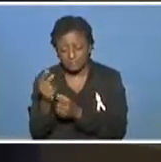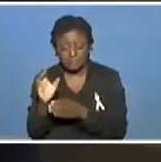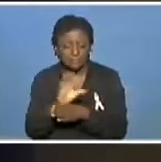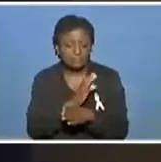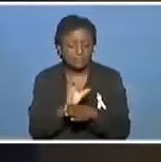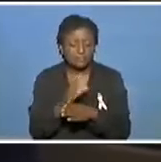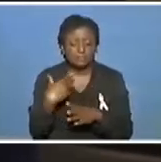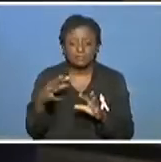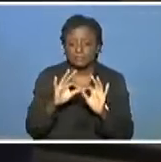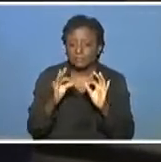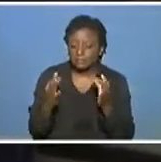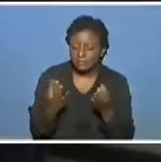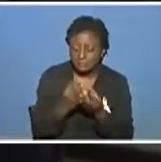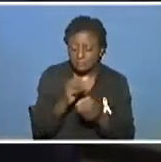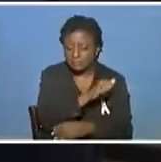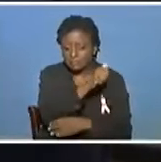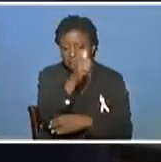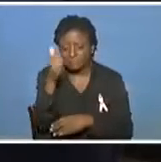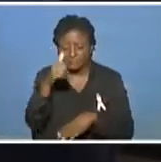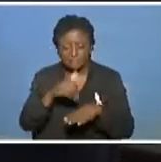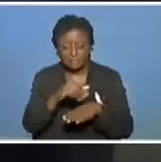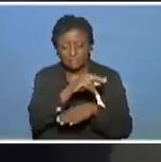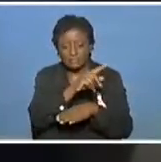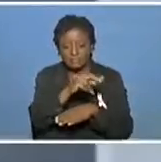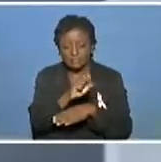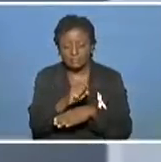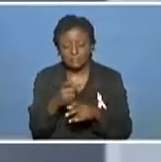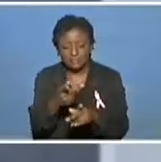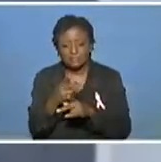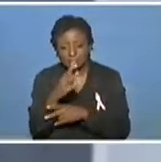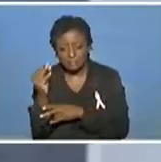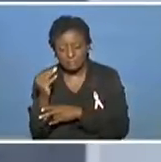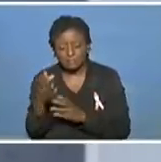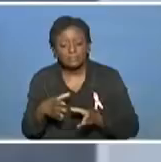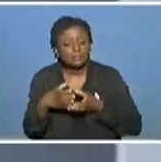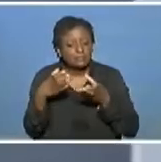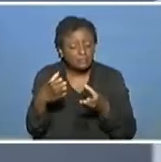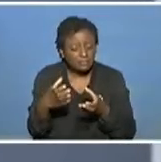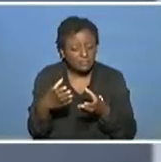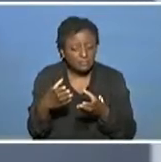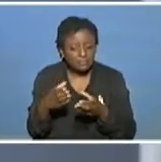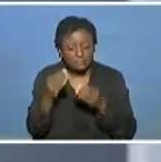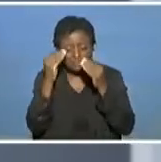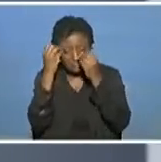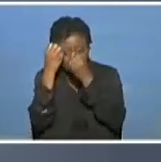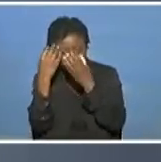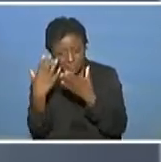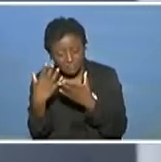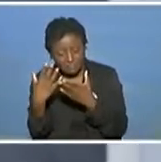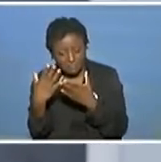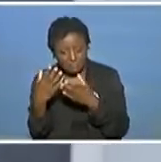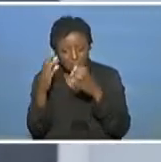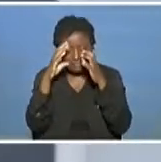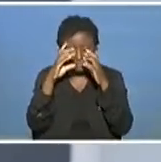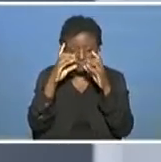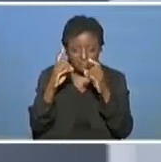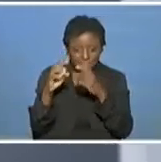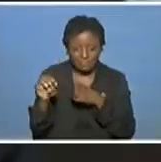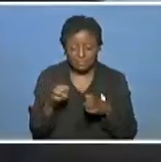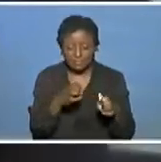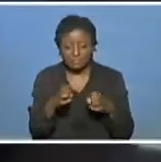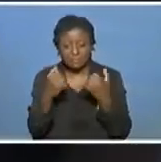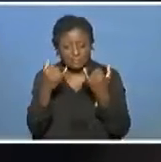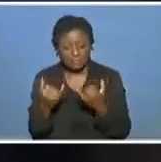at ZNS that has kept him committed to informing, educating, and entertaining behind and now in front of the